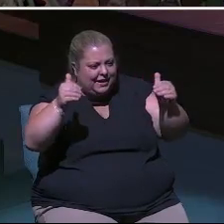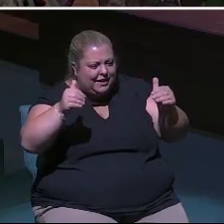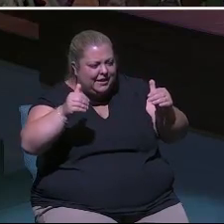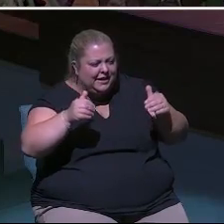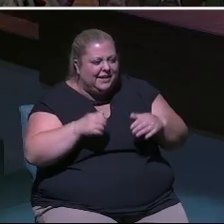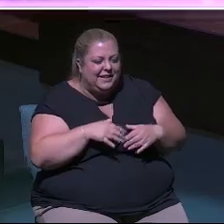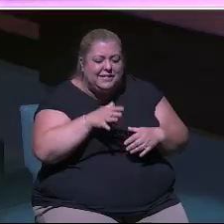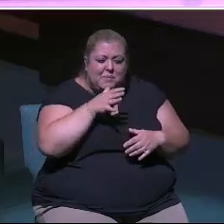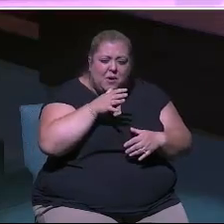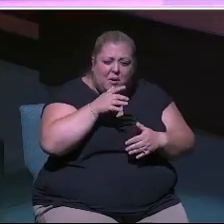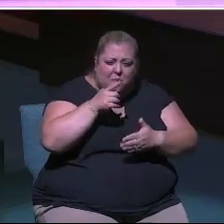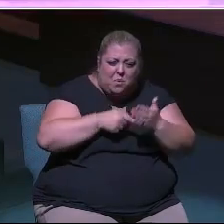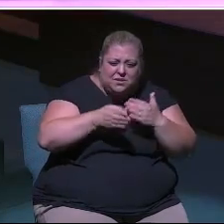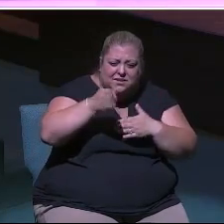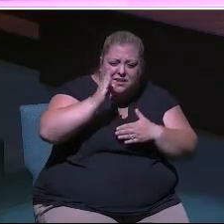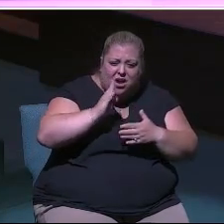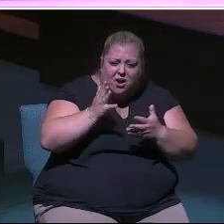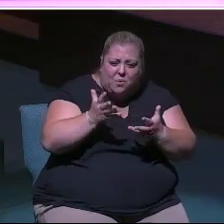cat?